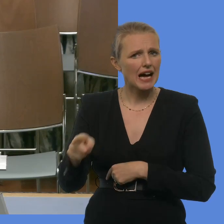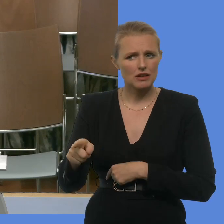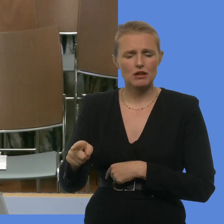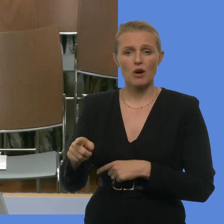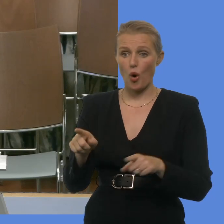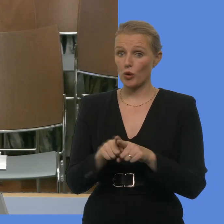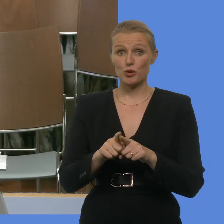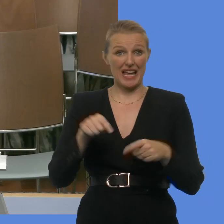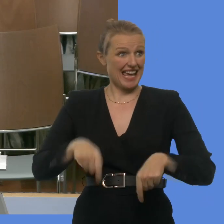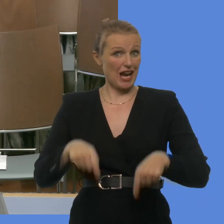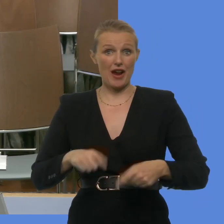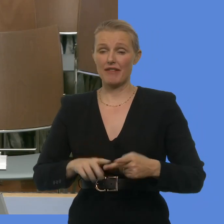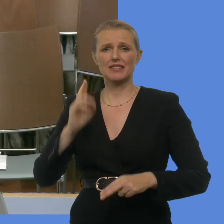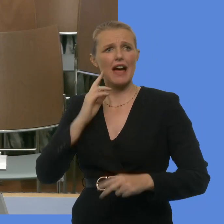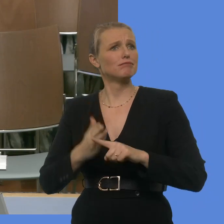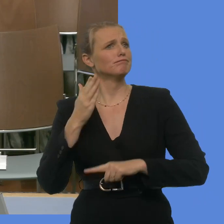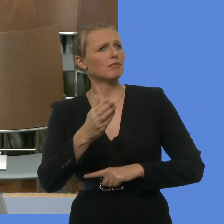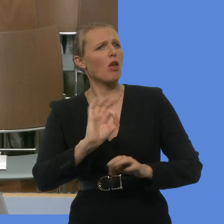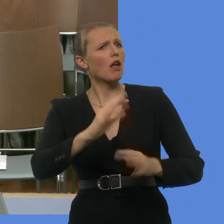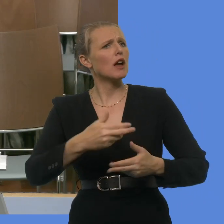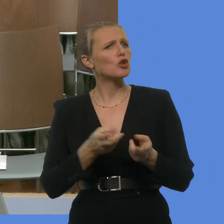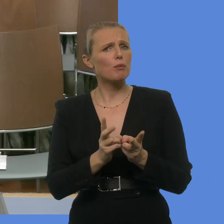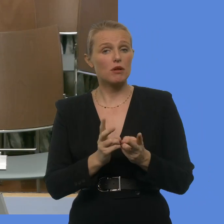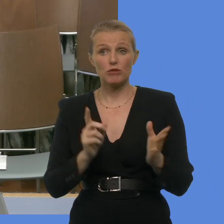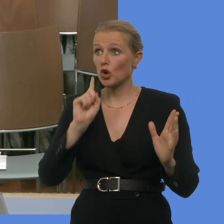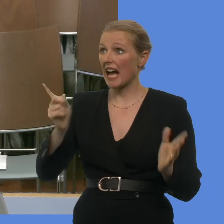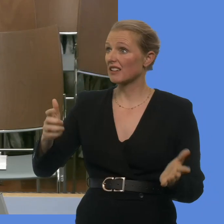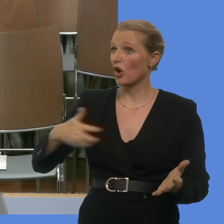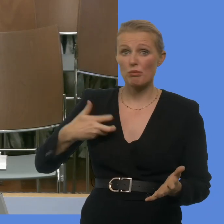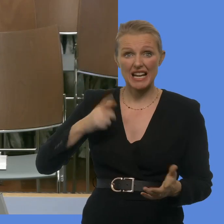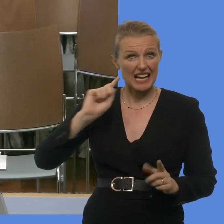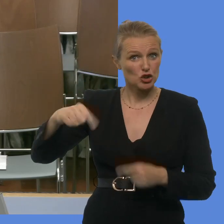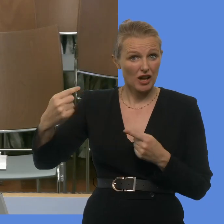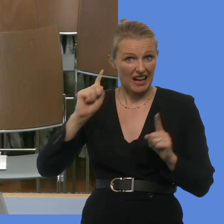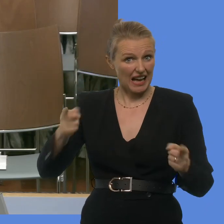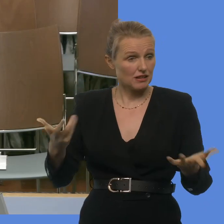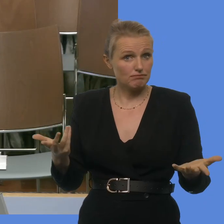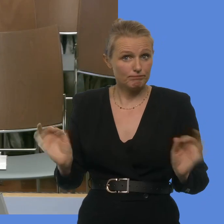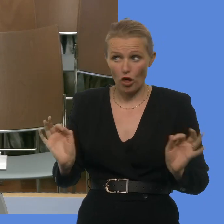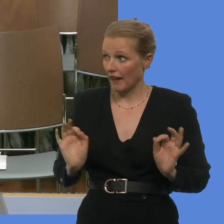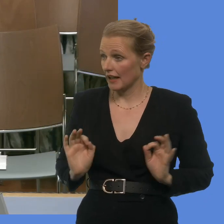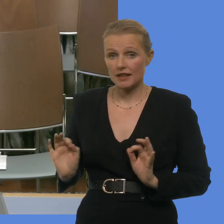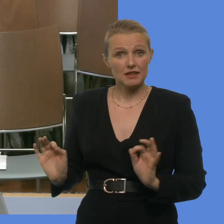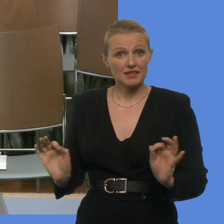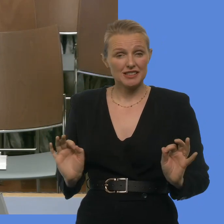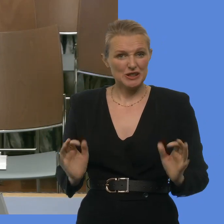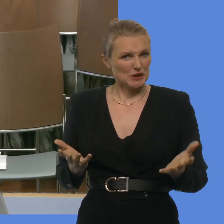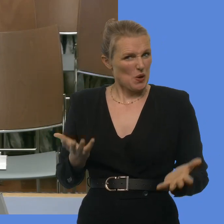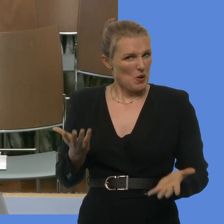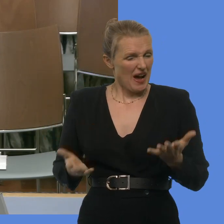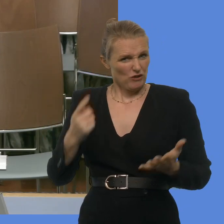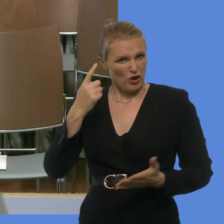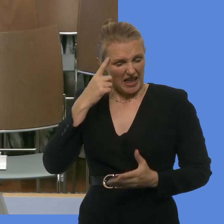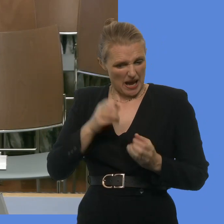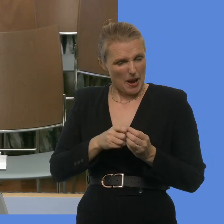mechanism may leave sign language users without a means to challenge non-compliance. And so their considerations might be whether the bill